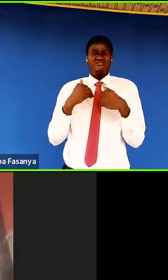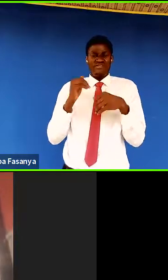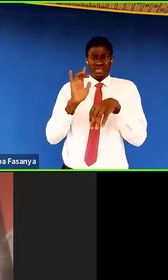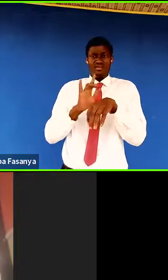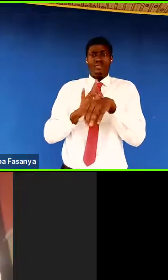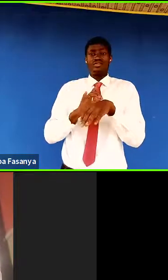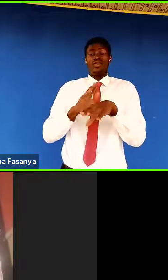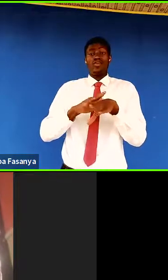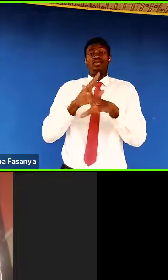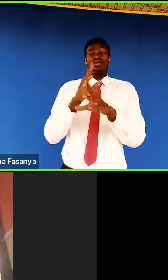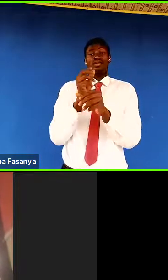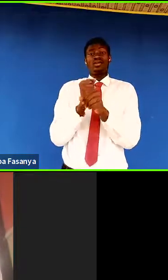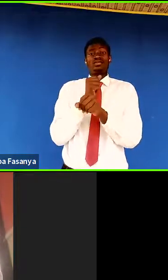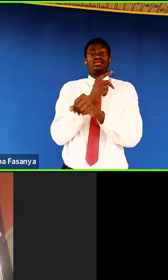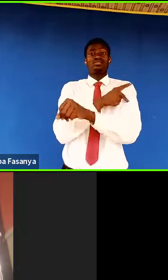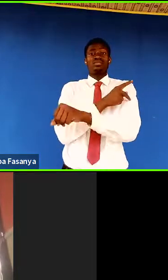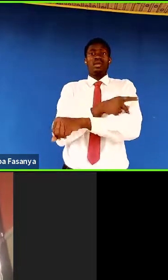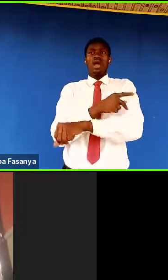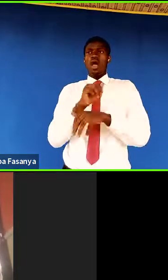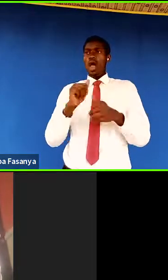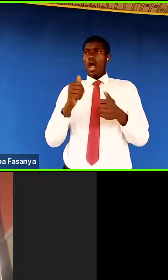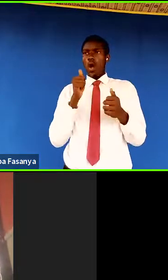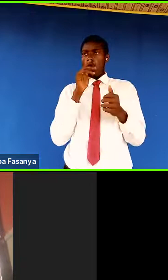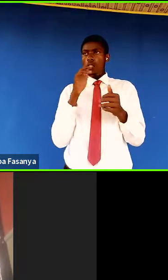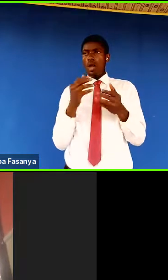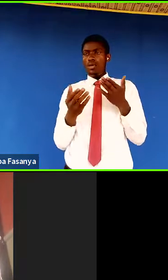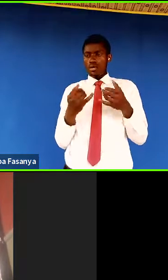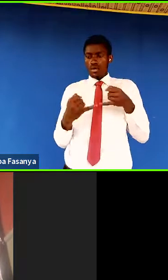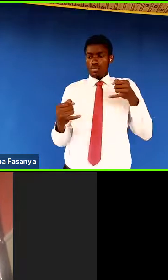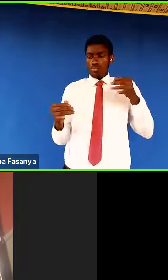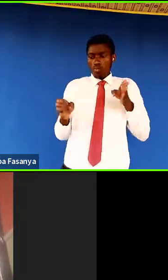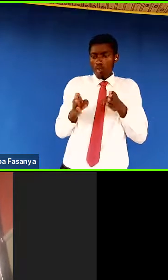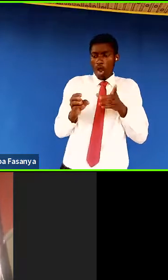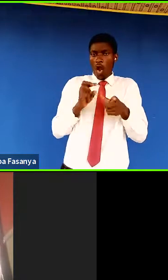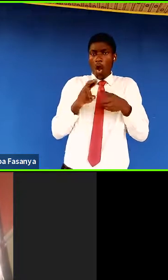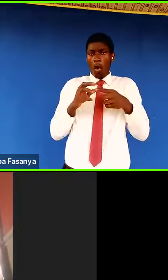course, it can be arguable because in our